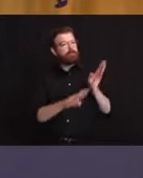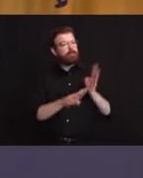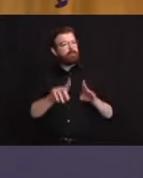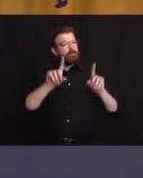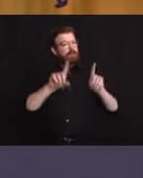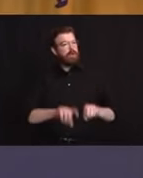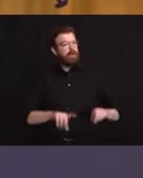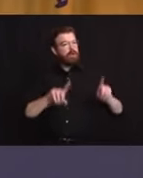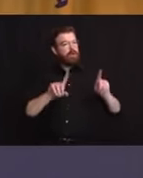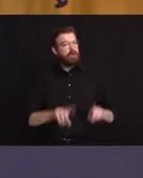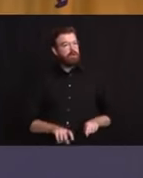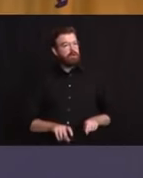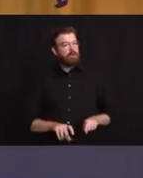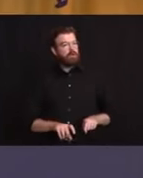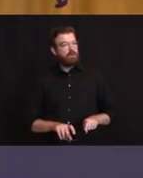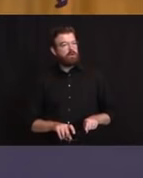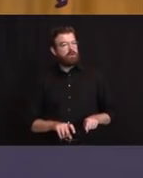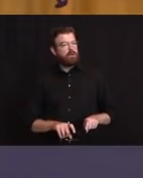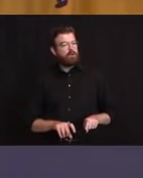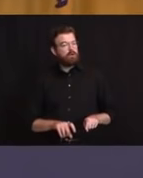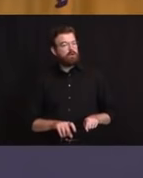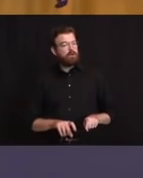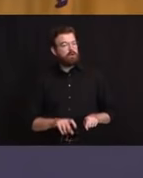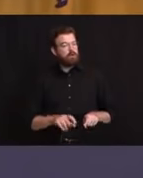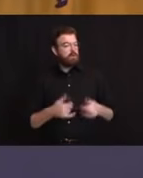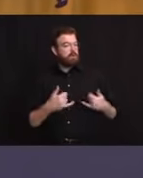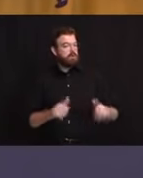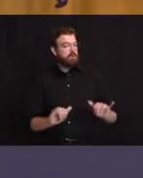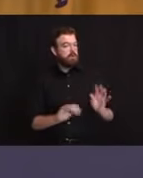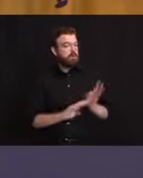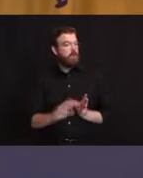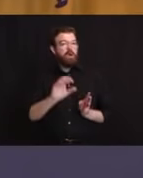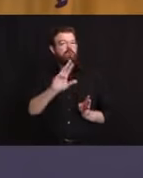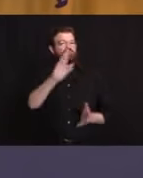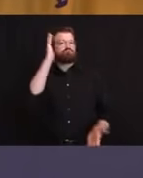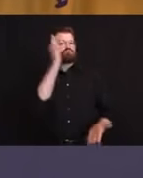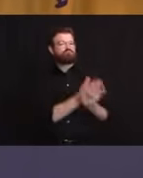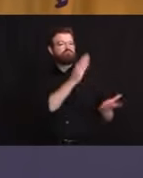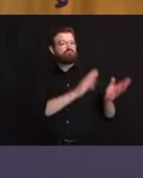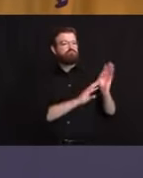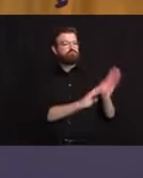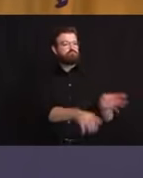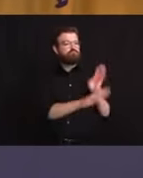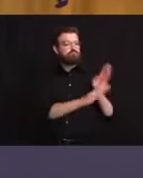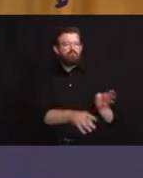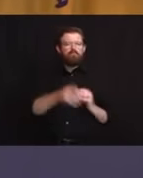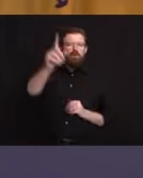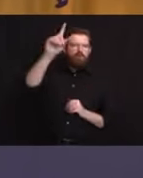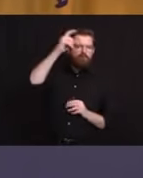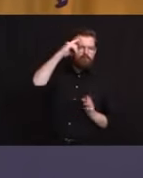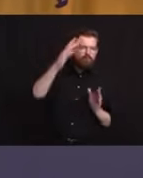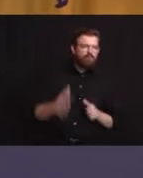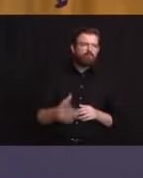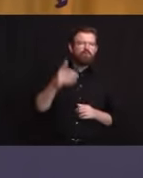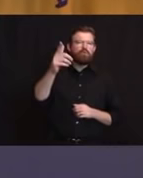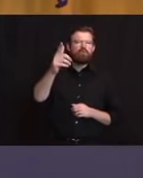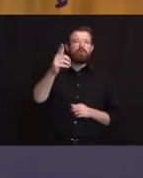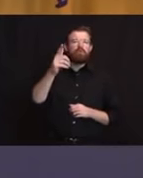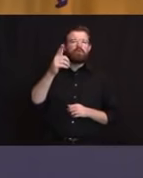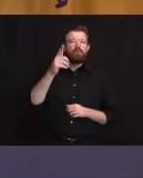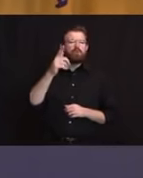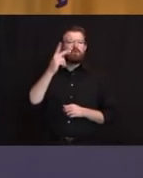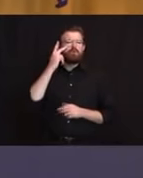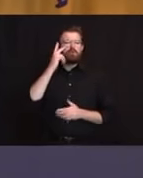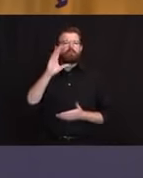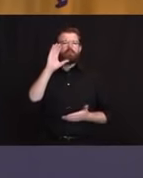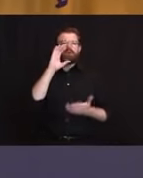Do you have a percentage that you could tell us? For the Governor, I wanted to see if you saw any of the pictures or video from over the weekend of large crowds at